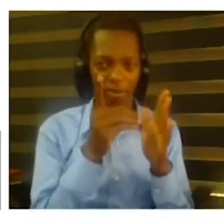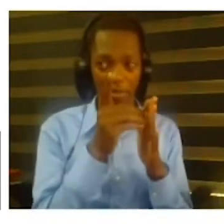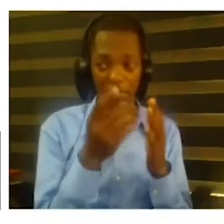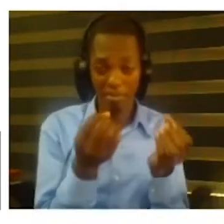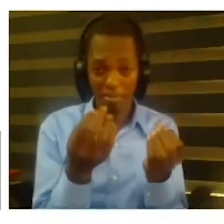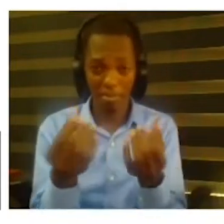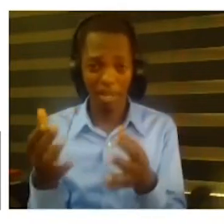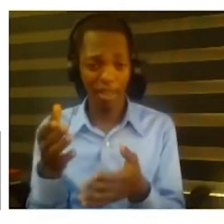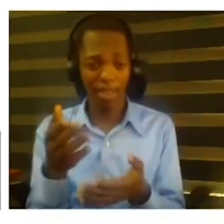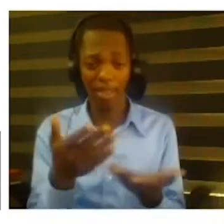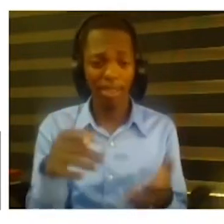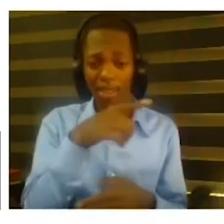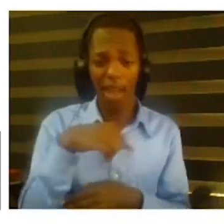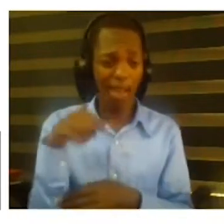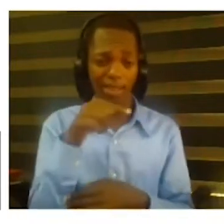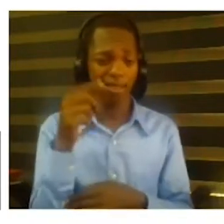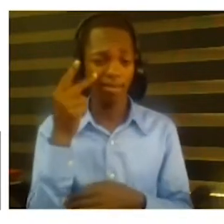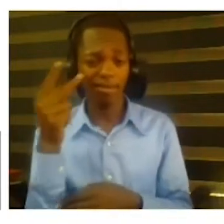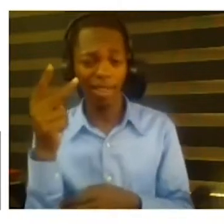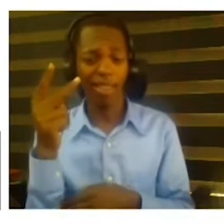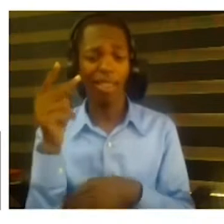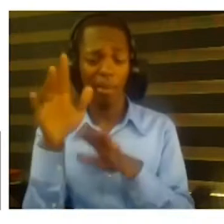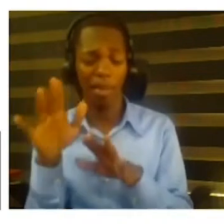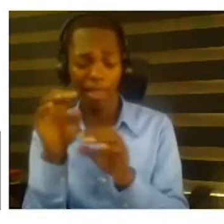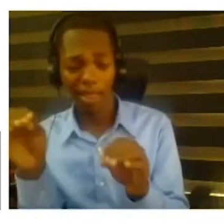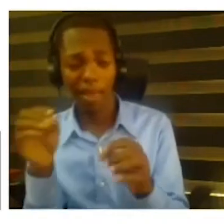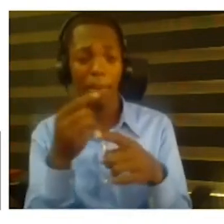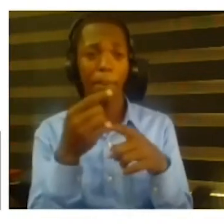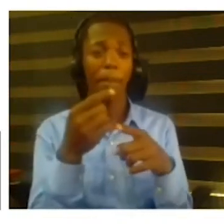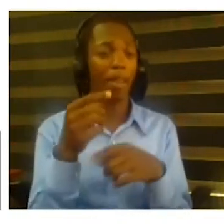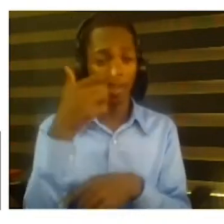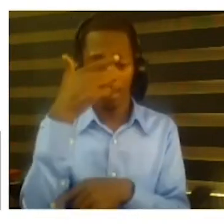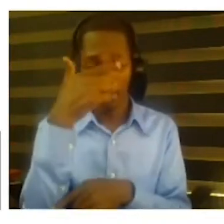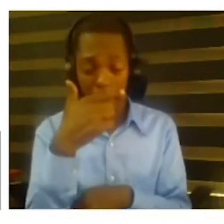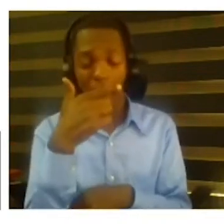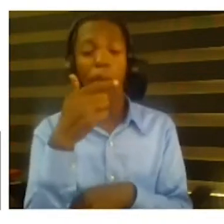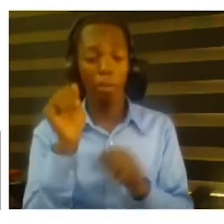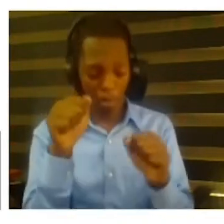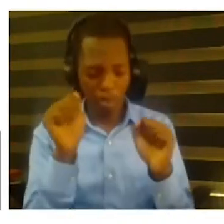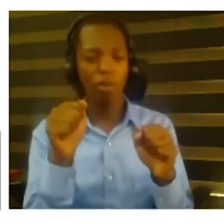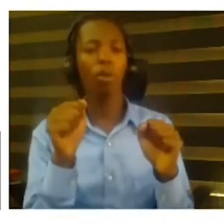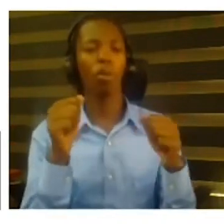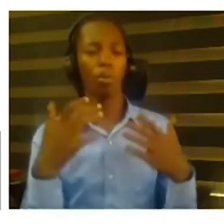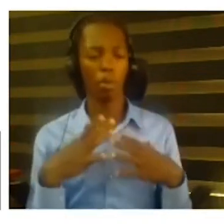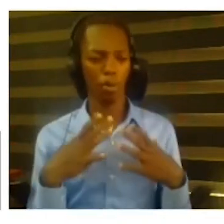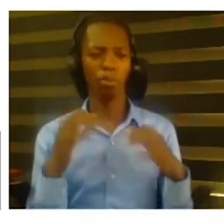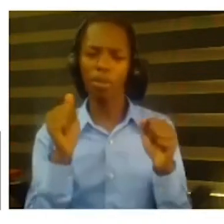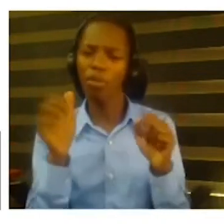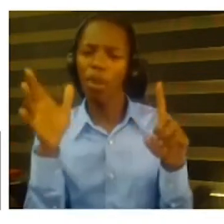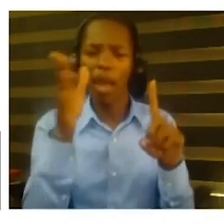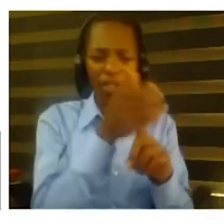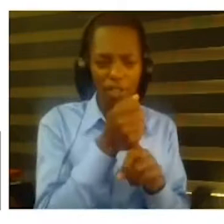for granted, which the visually impaired people would be able to accomplish independently by using a